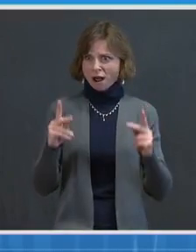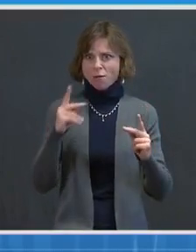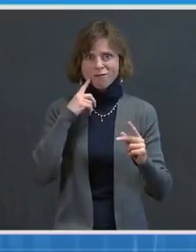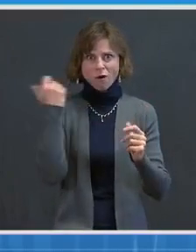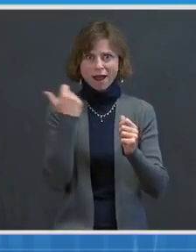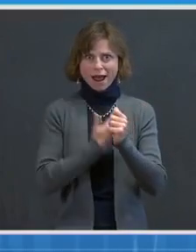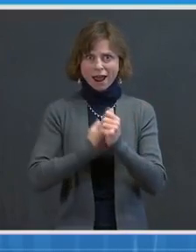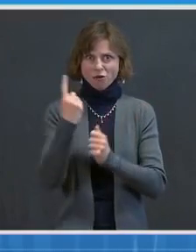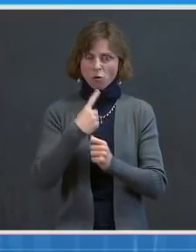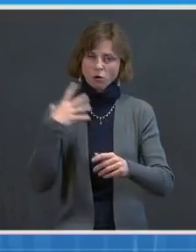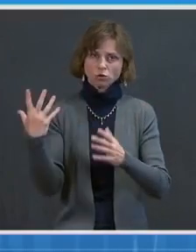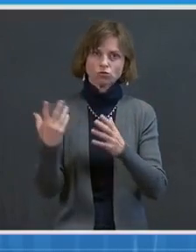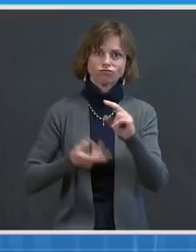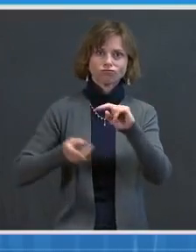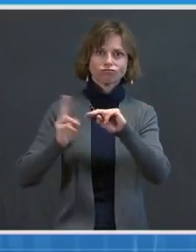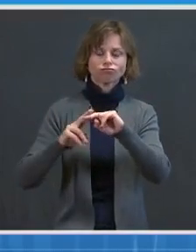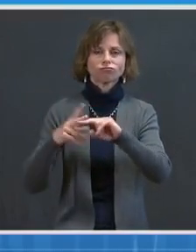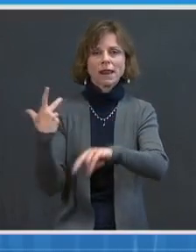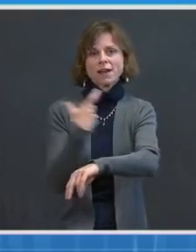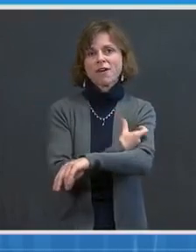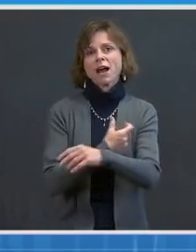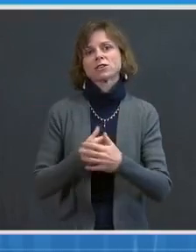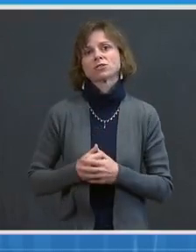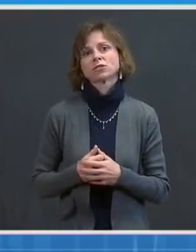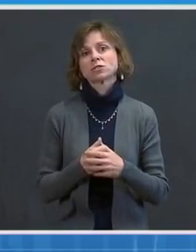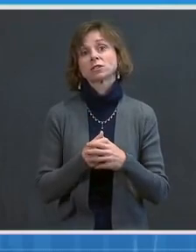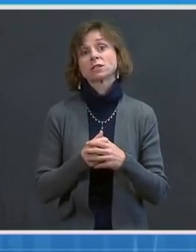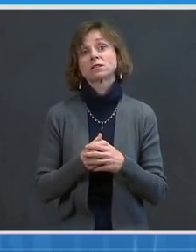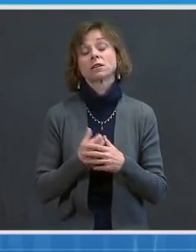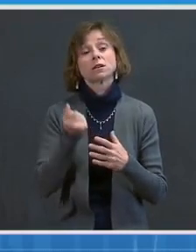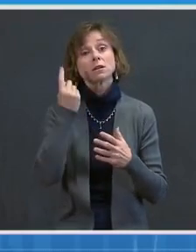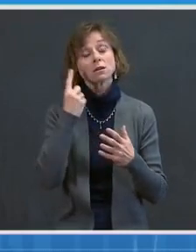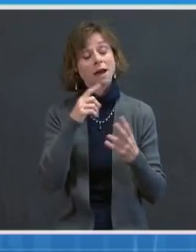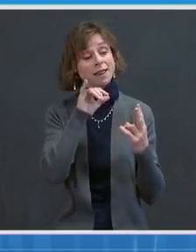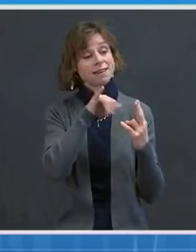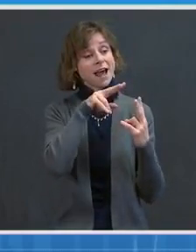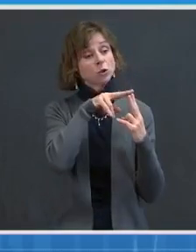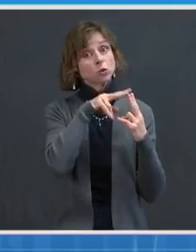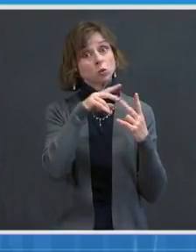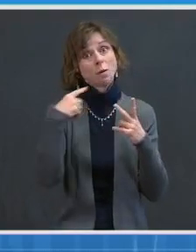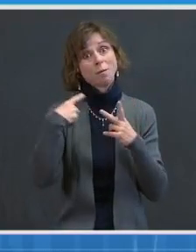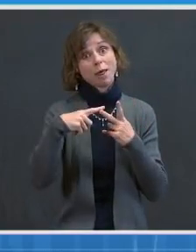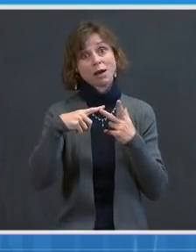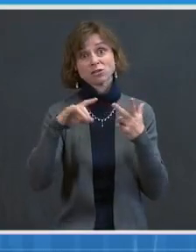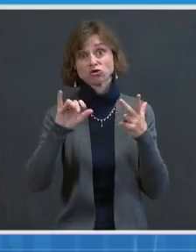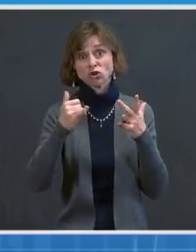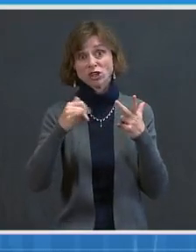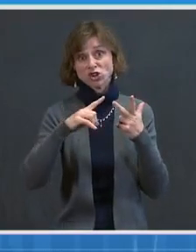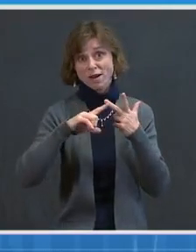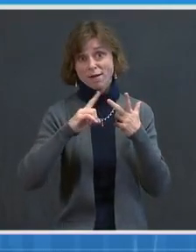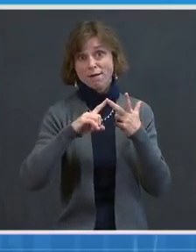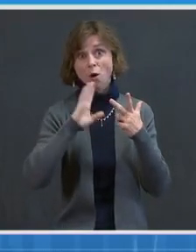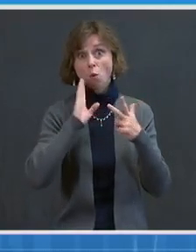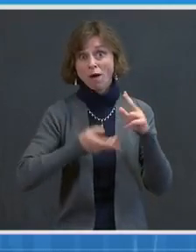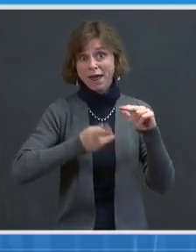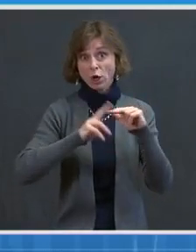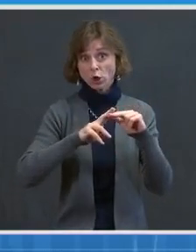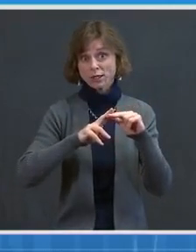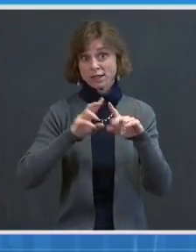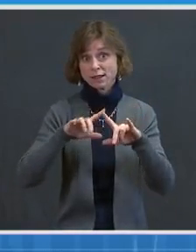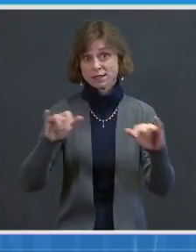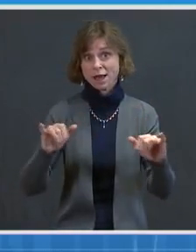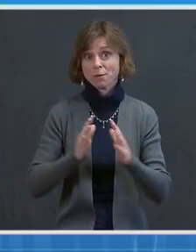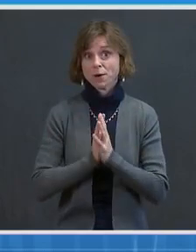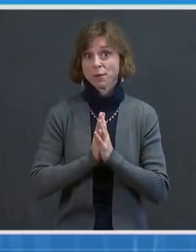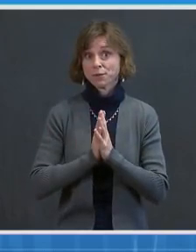as that supply and the supply of Johnson & Johnson vaccine ramp up even further. The country must quickly work